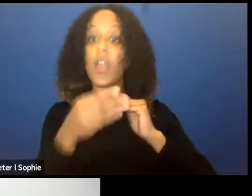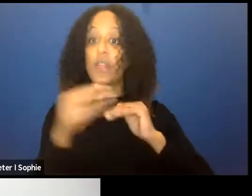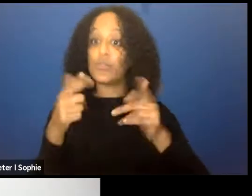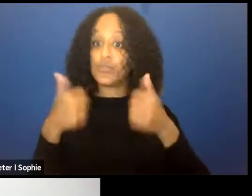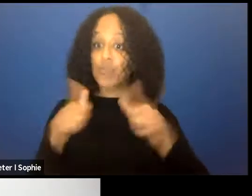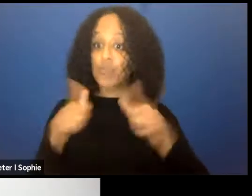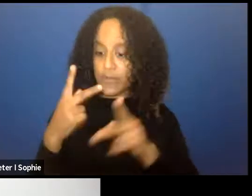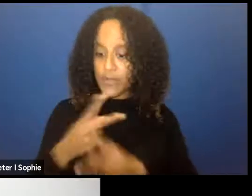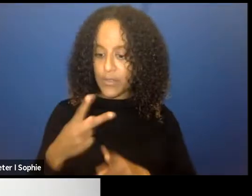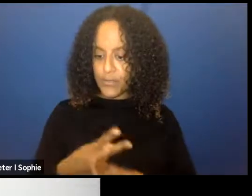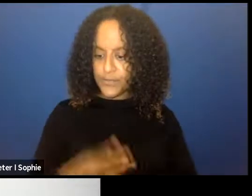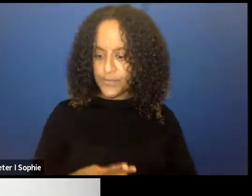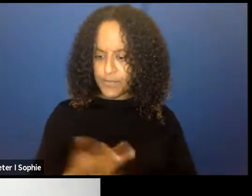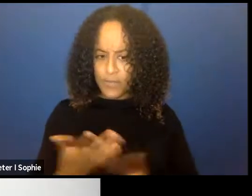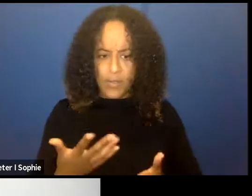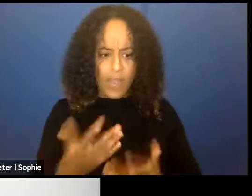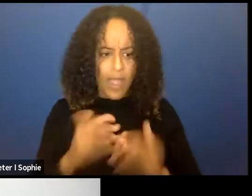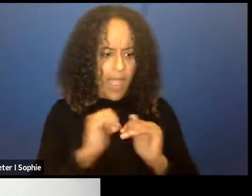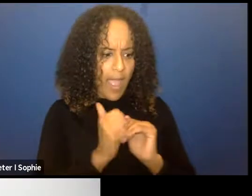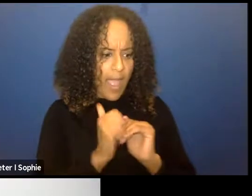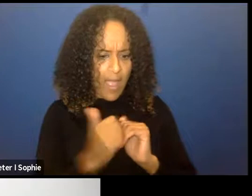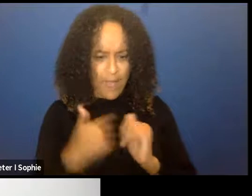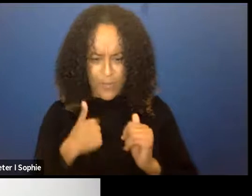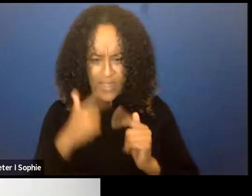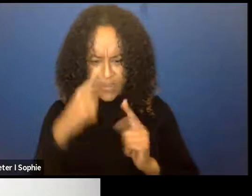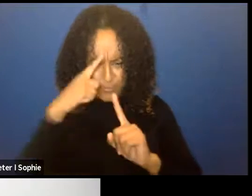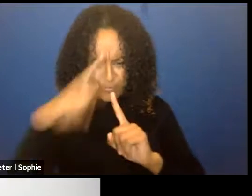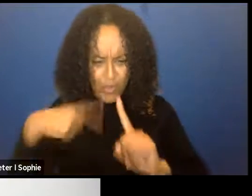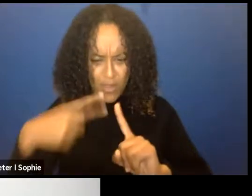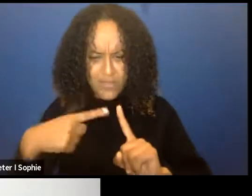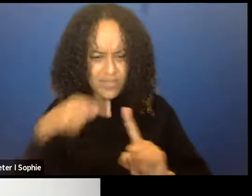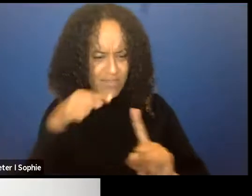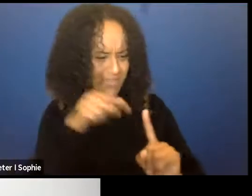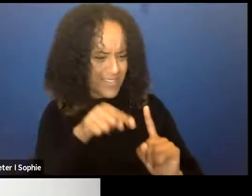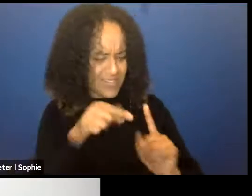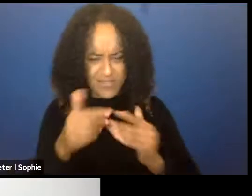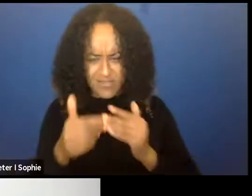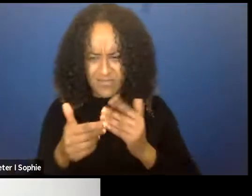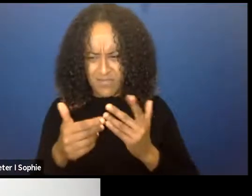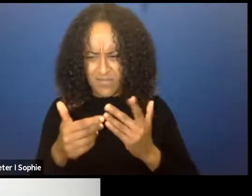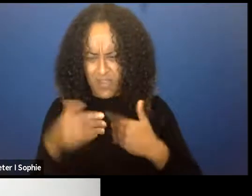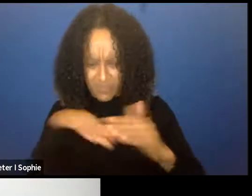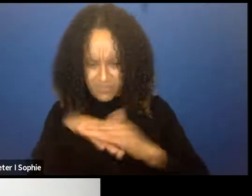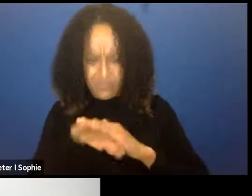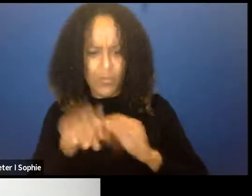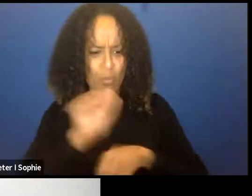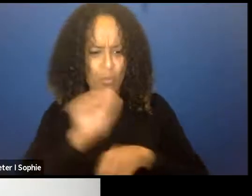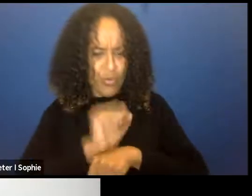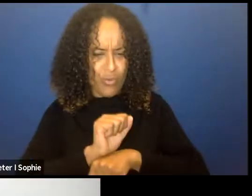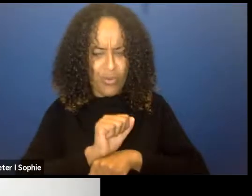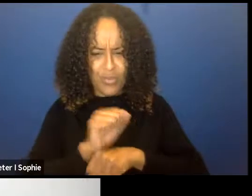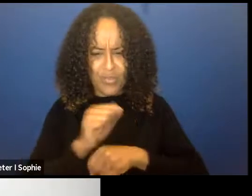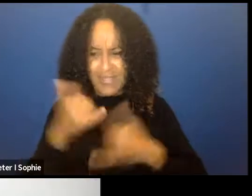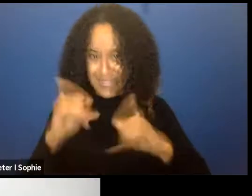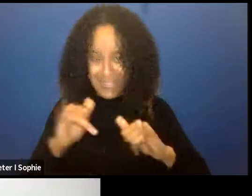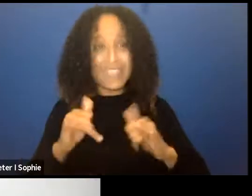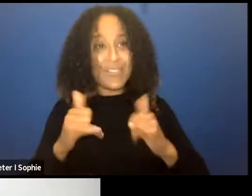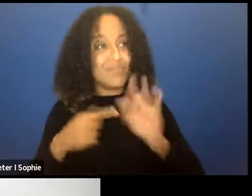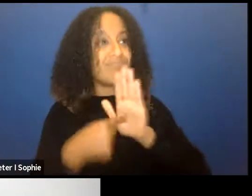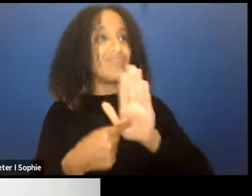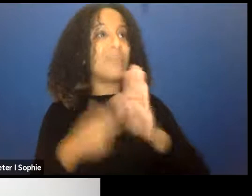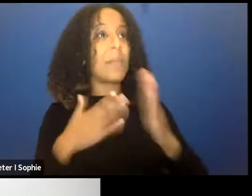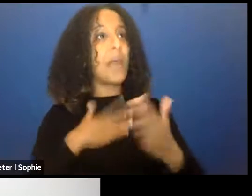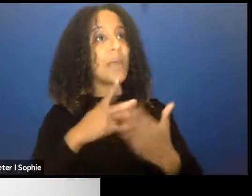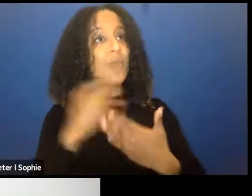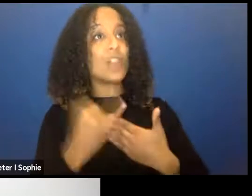out, like, well, how do I process this alone? I'm coming to work. You're asking me to still deliver on this project,